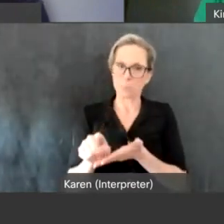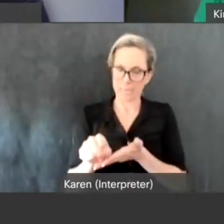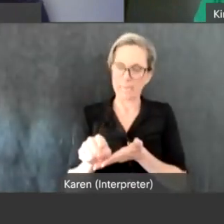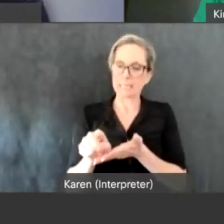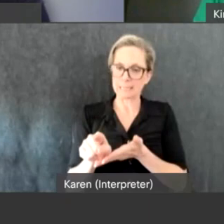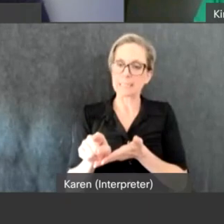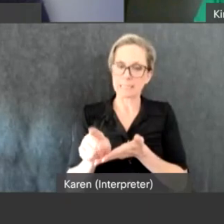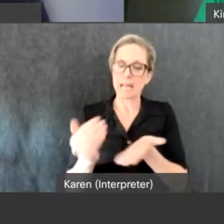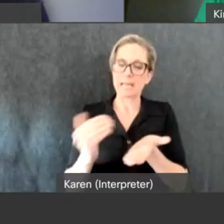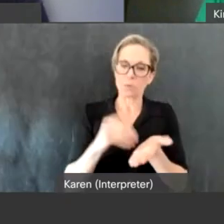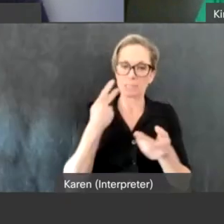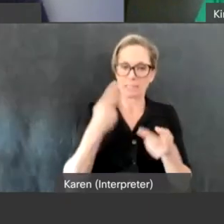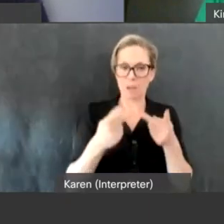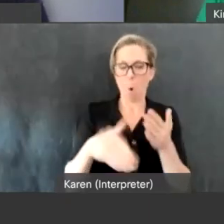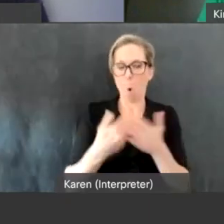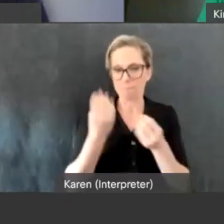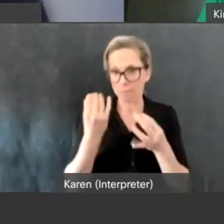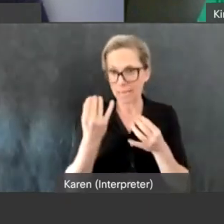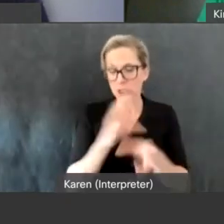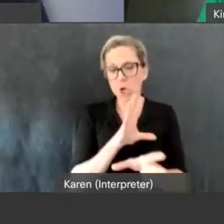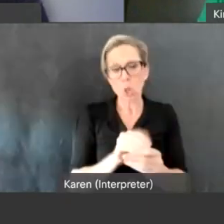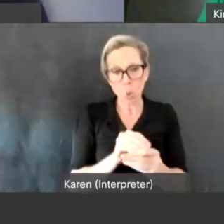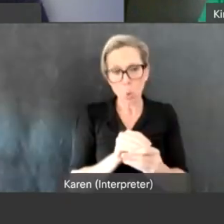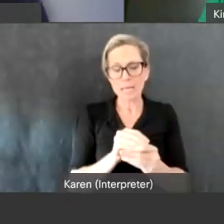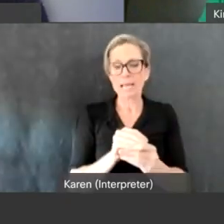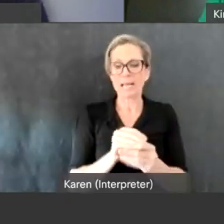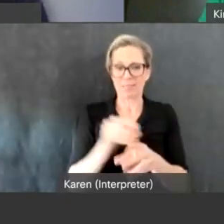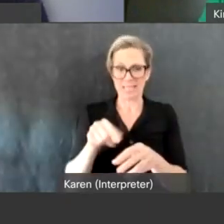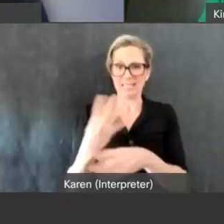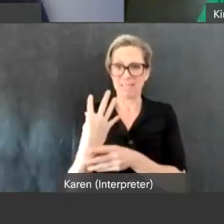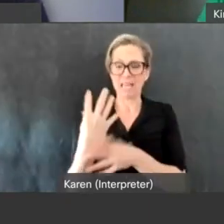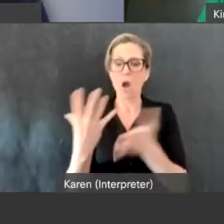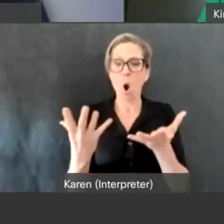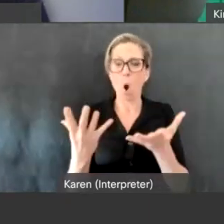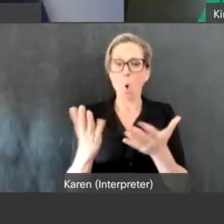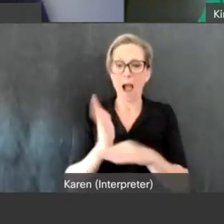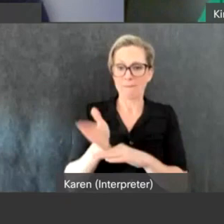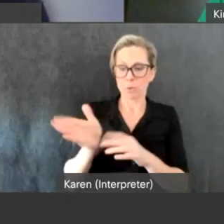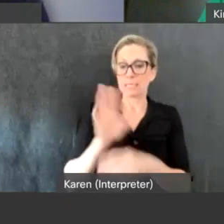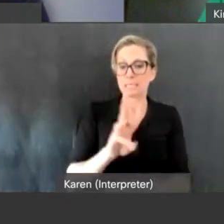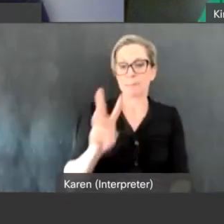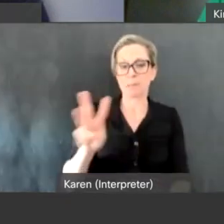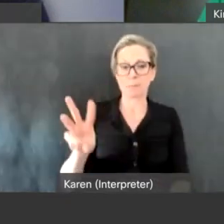Again, you can find all of our information, including the video following this presentation, at